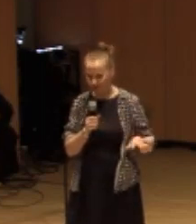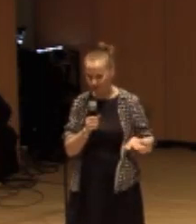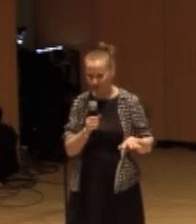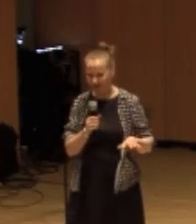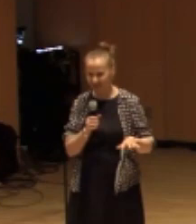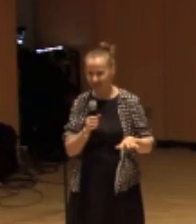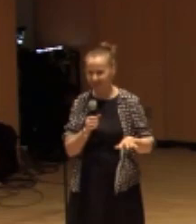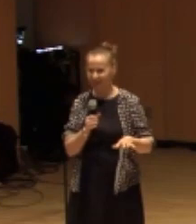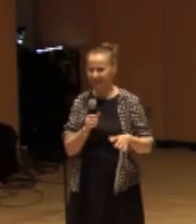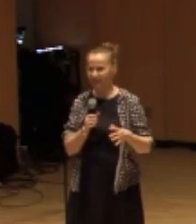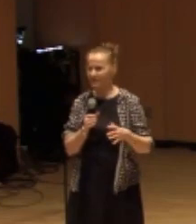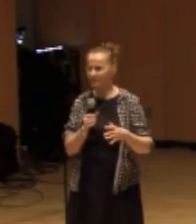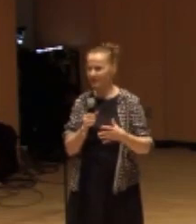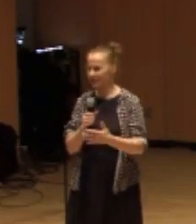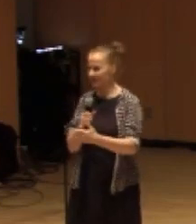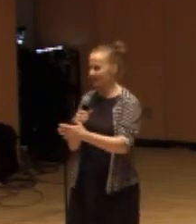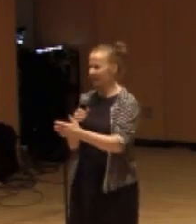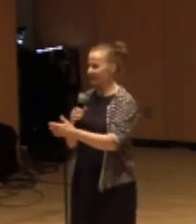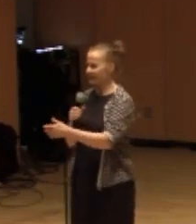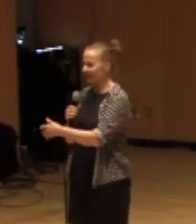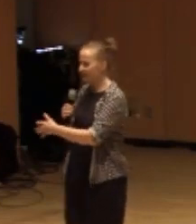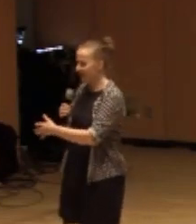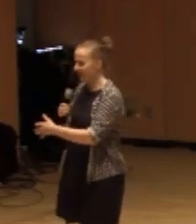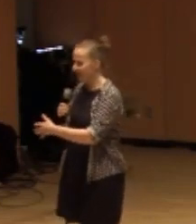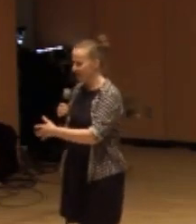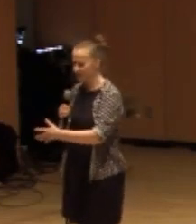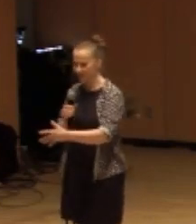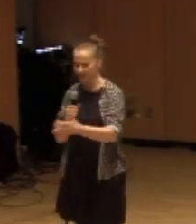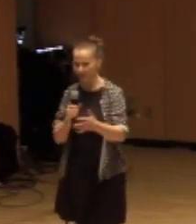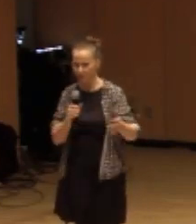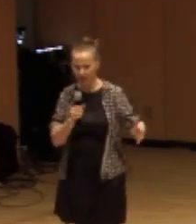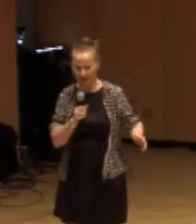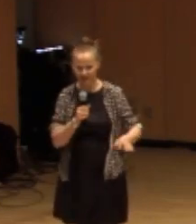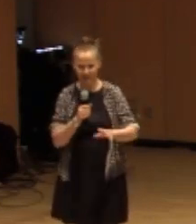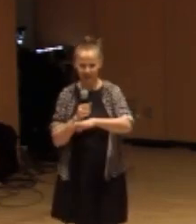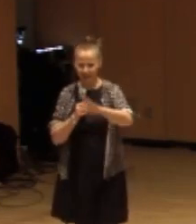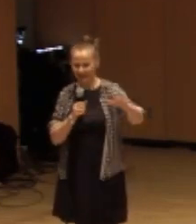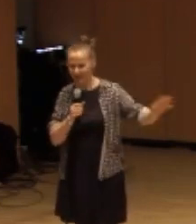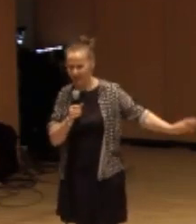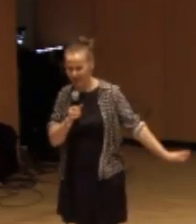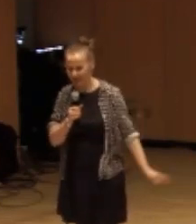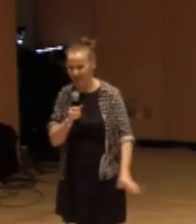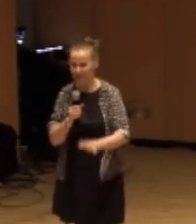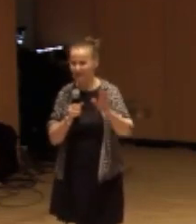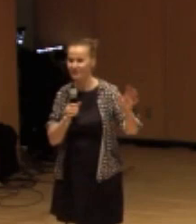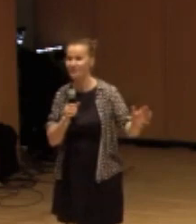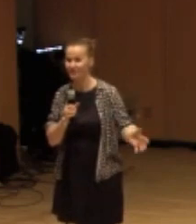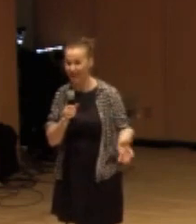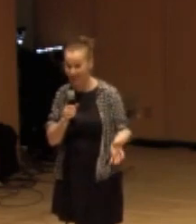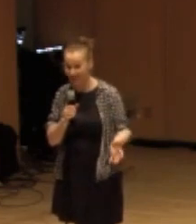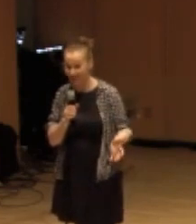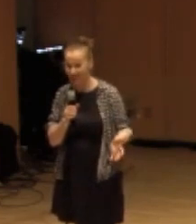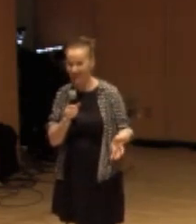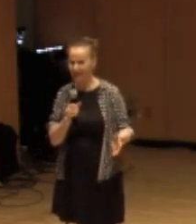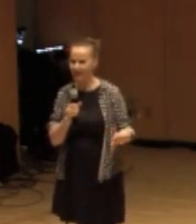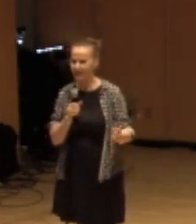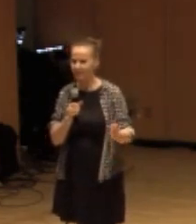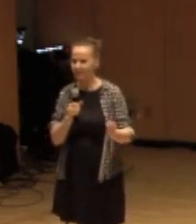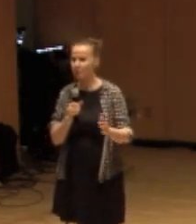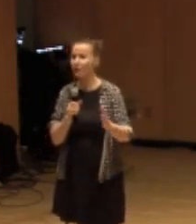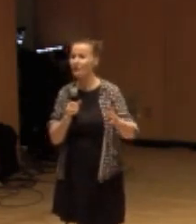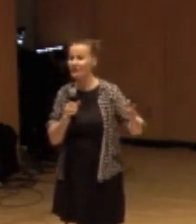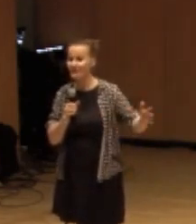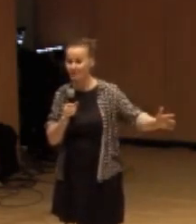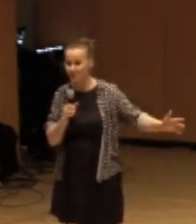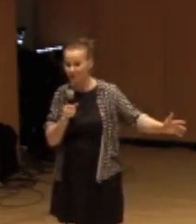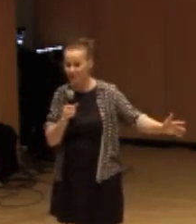rehearsal for this and obviously because Sarah and I are sort of conceptualizing directing this entire event together I've had